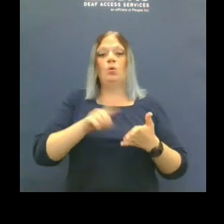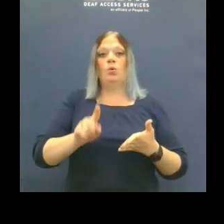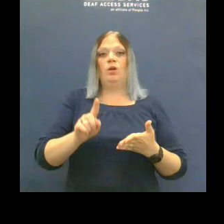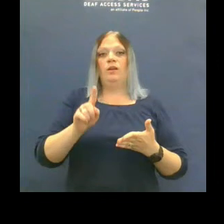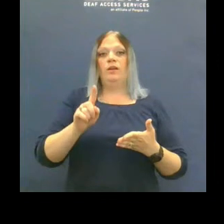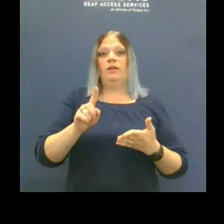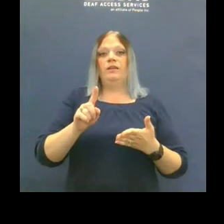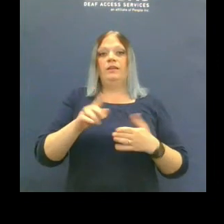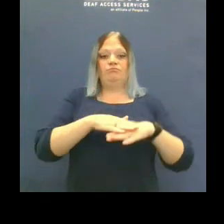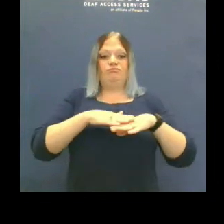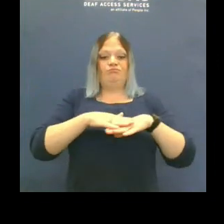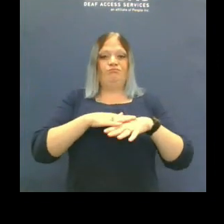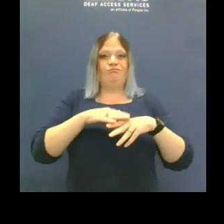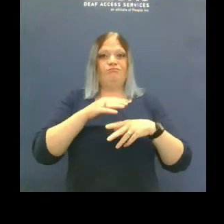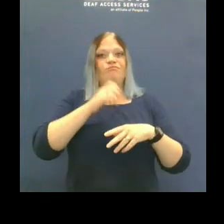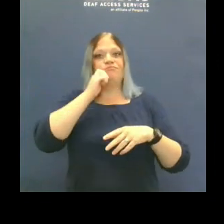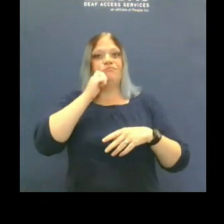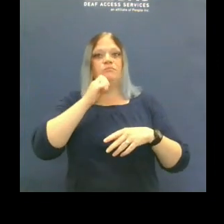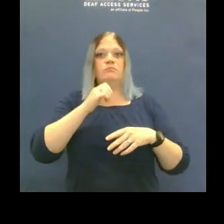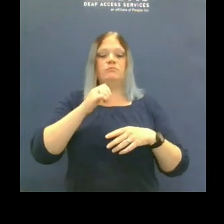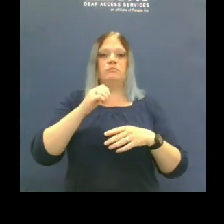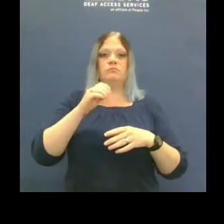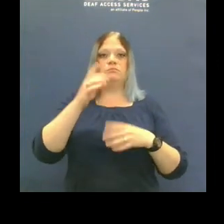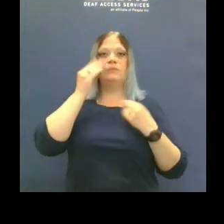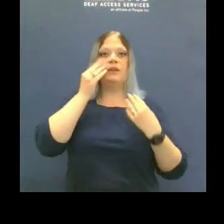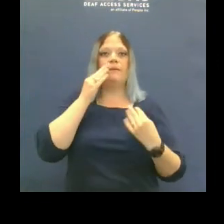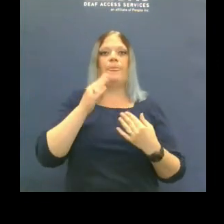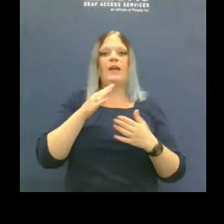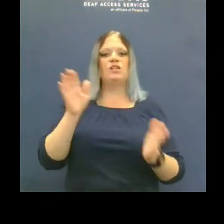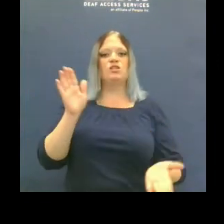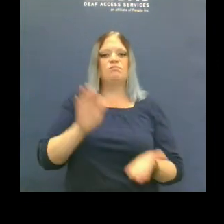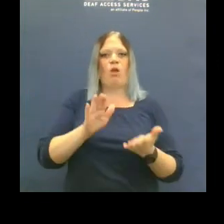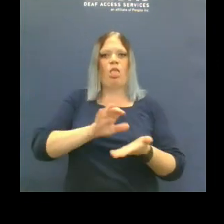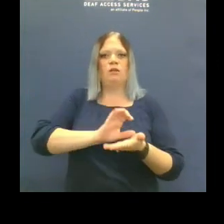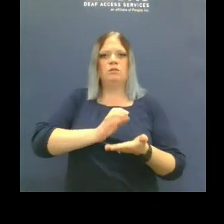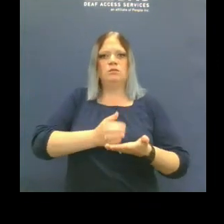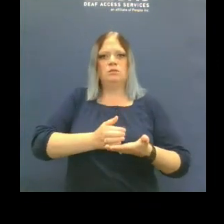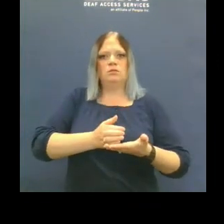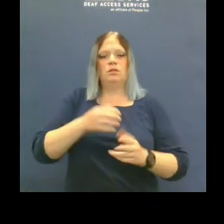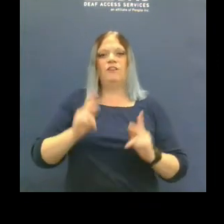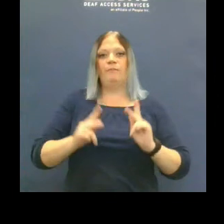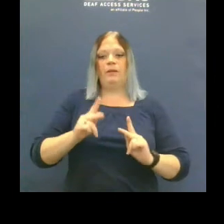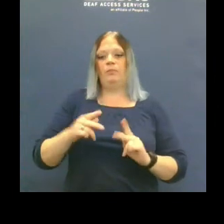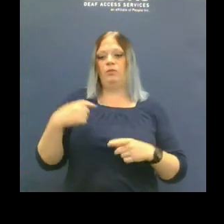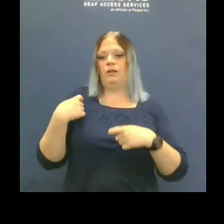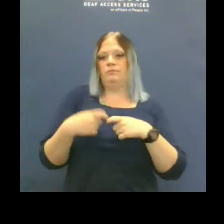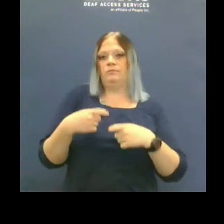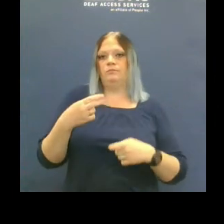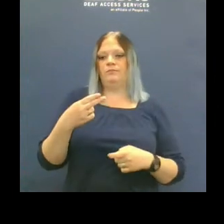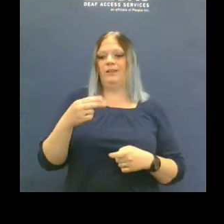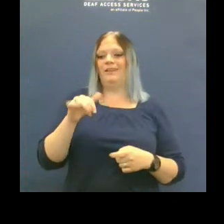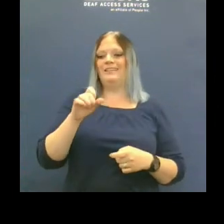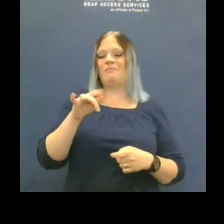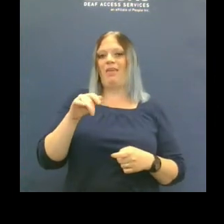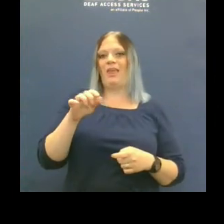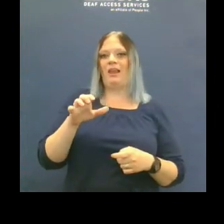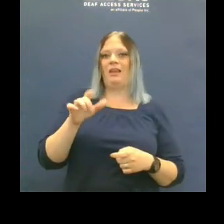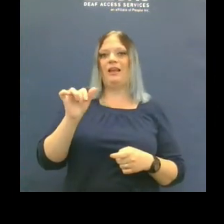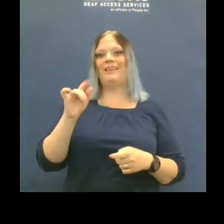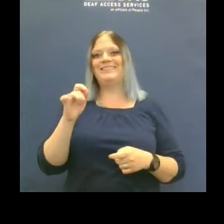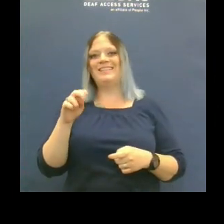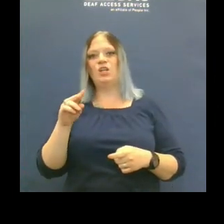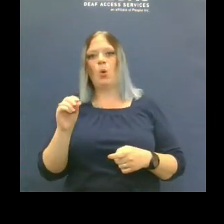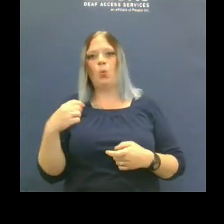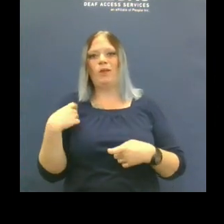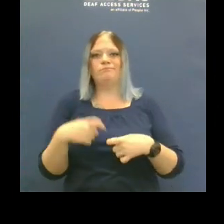we see that there is a smaller proportion of people who are of Hispanic or Latino origin that